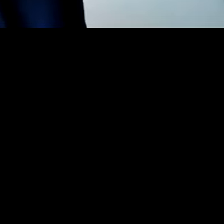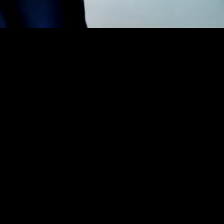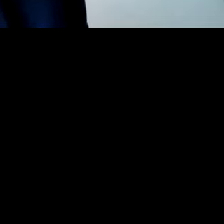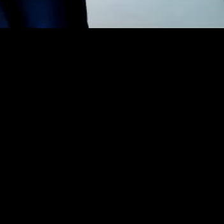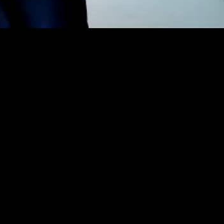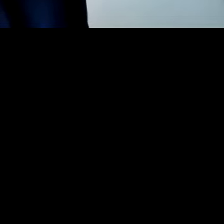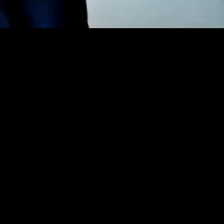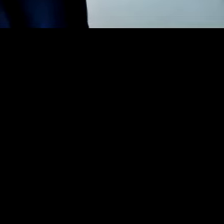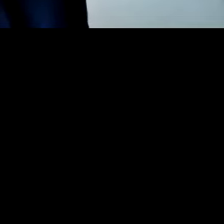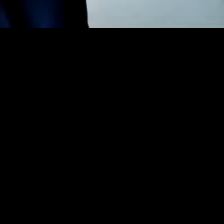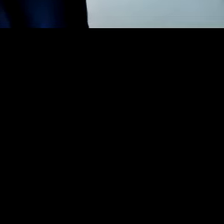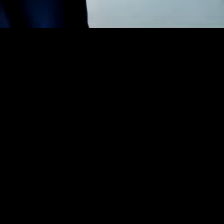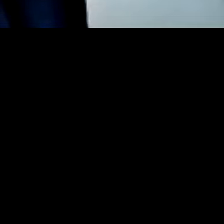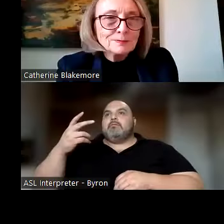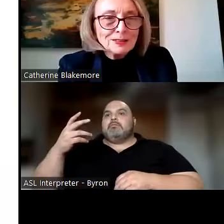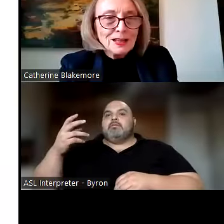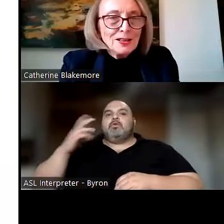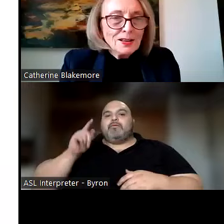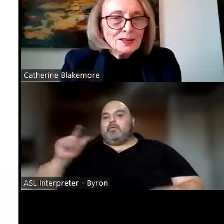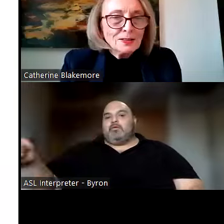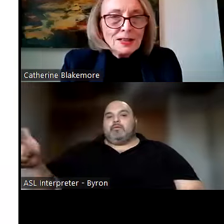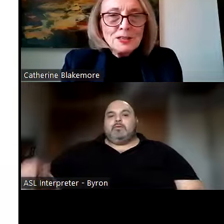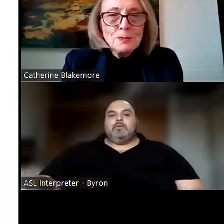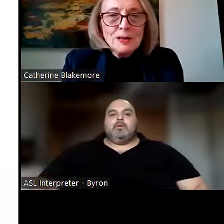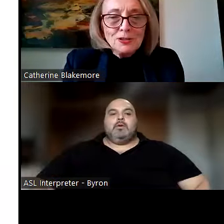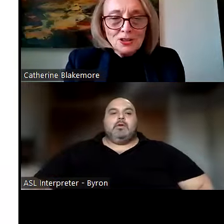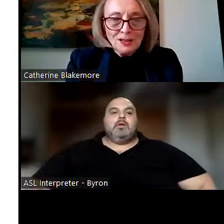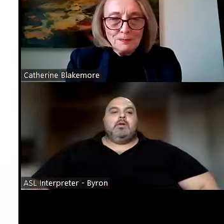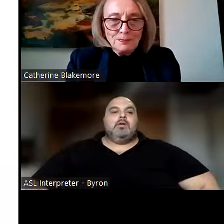for Secretary Galley. Over to you.